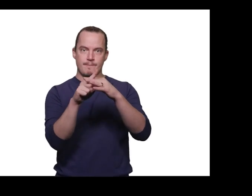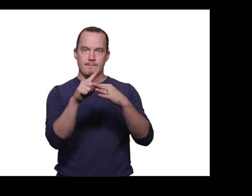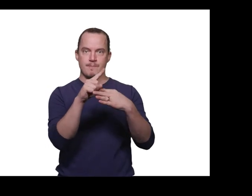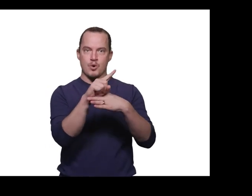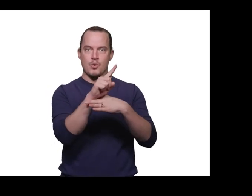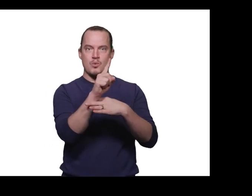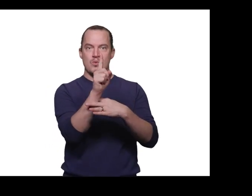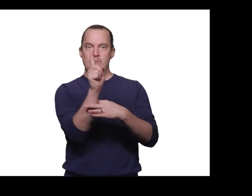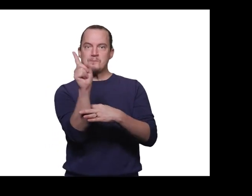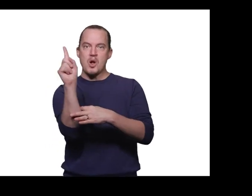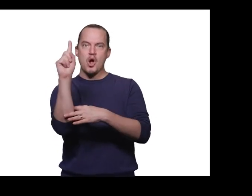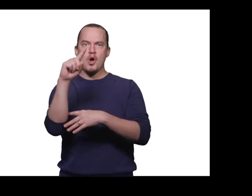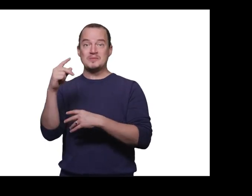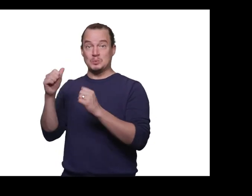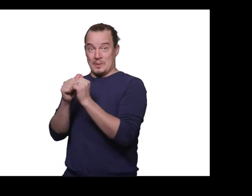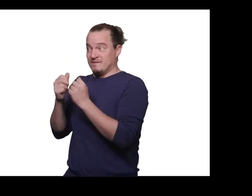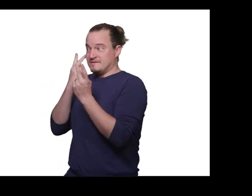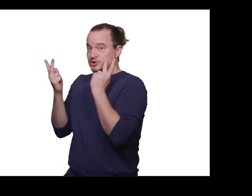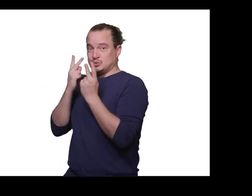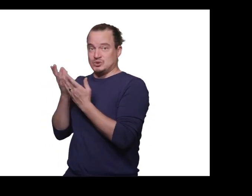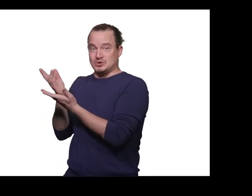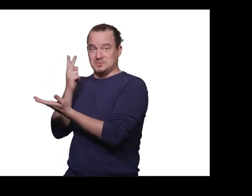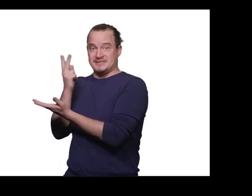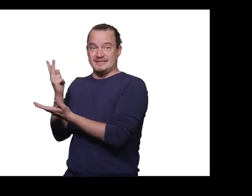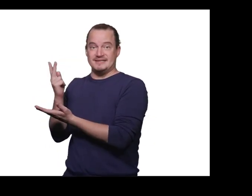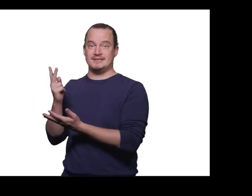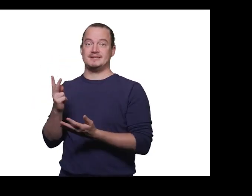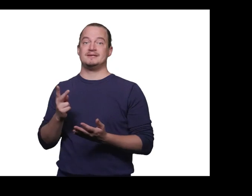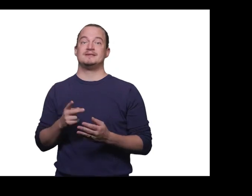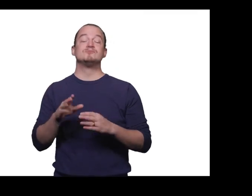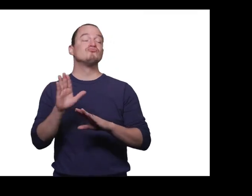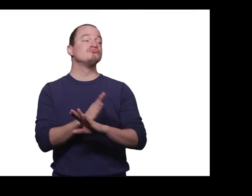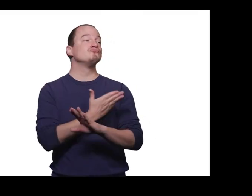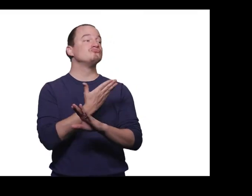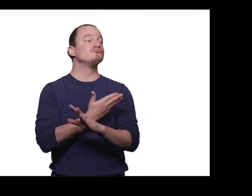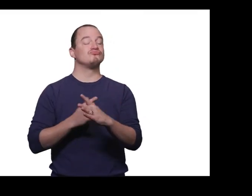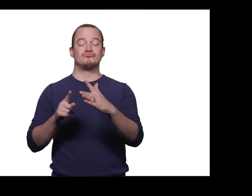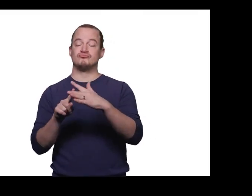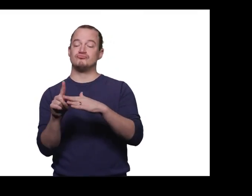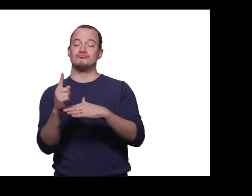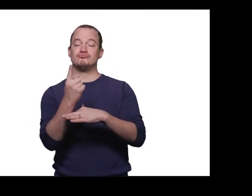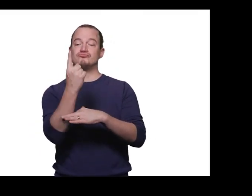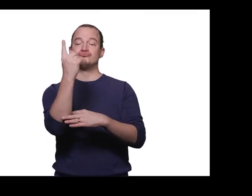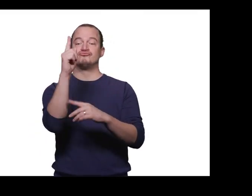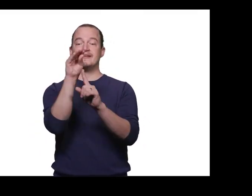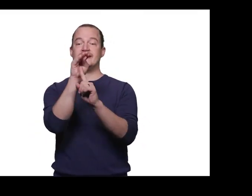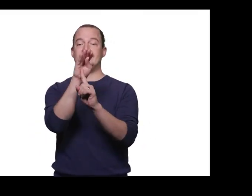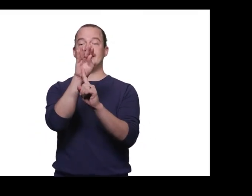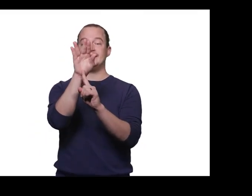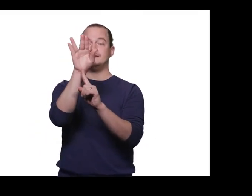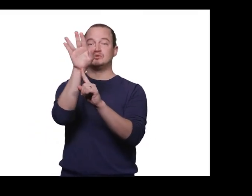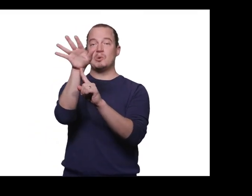up. The stem shoots up, the stem shoots up, and the leaves grow